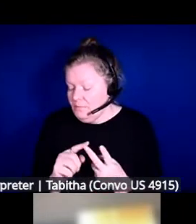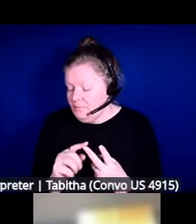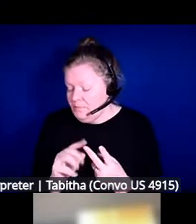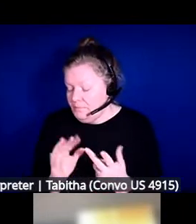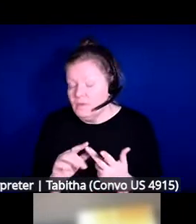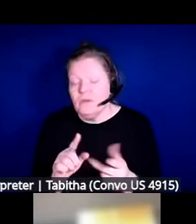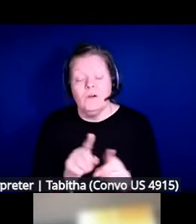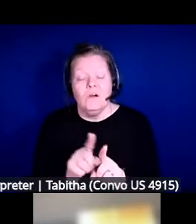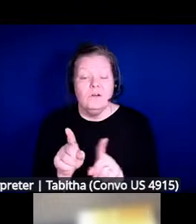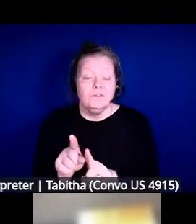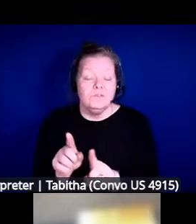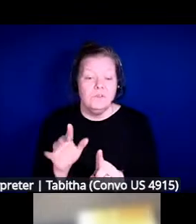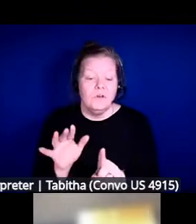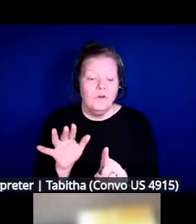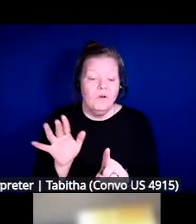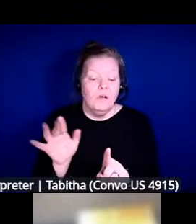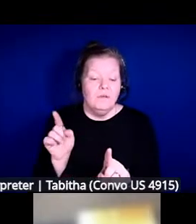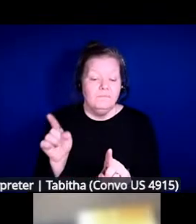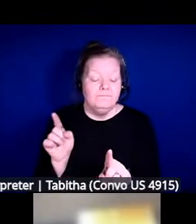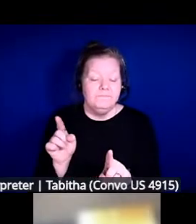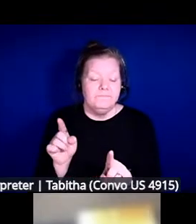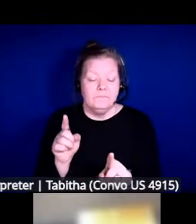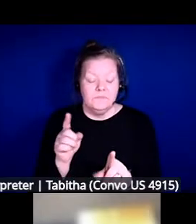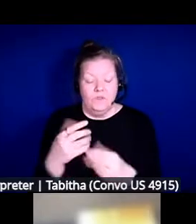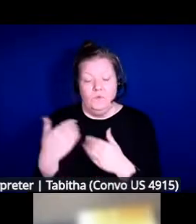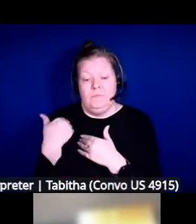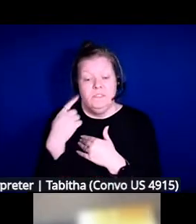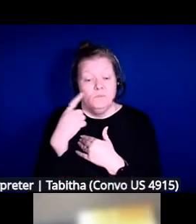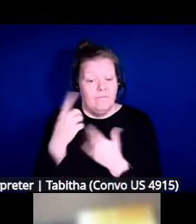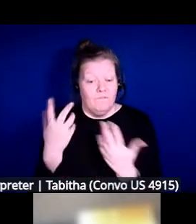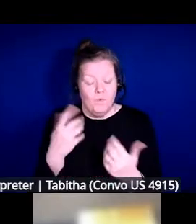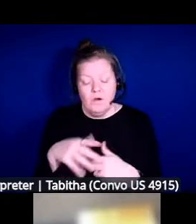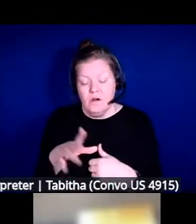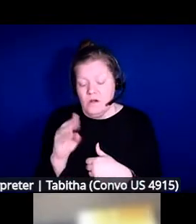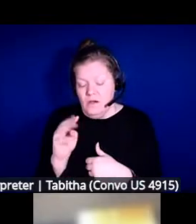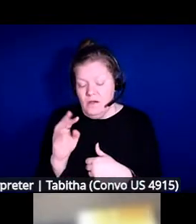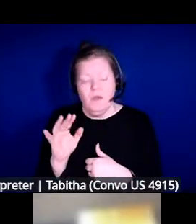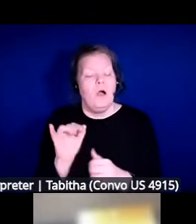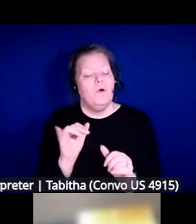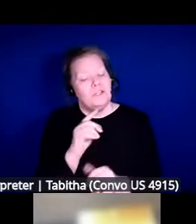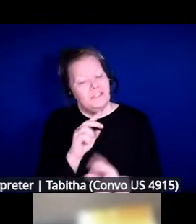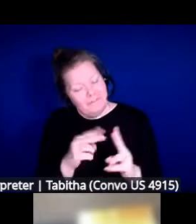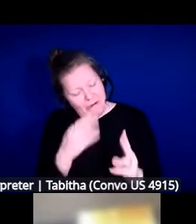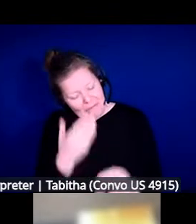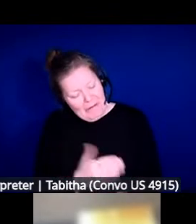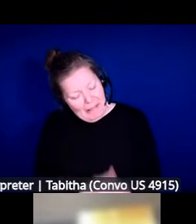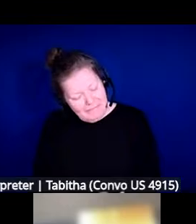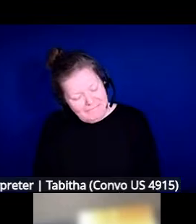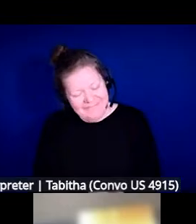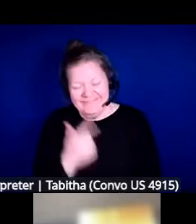We also are responsible for the oh, you're very welcome.